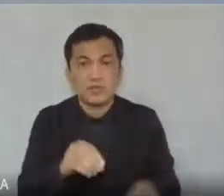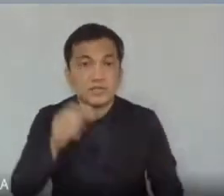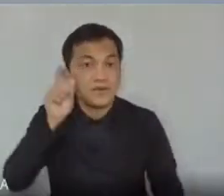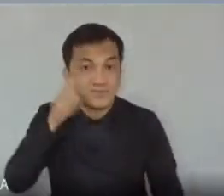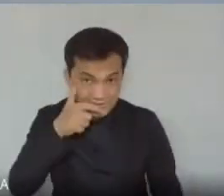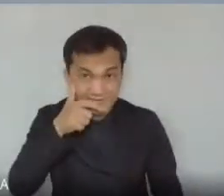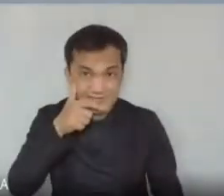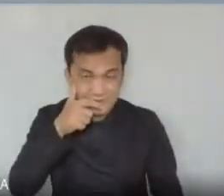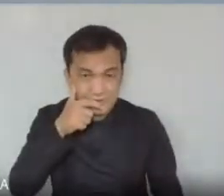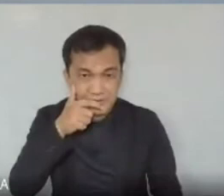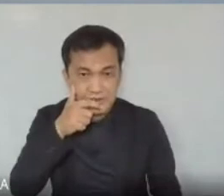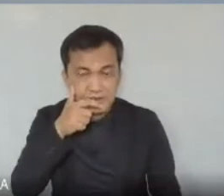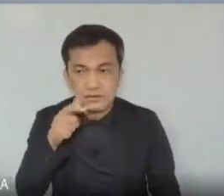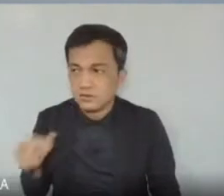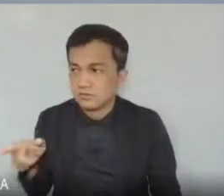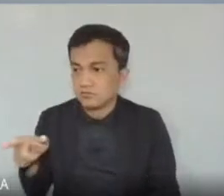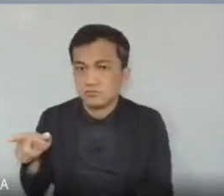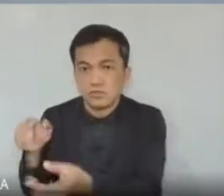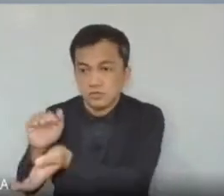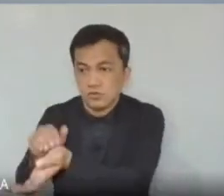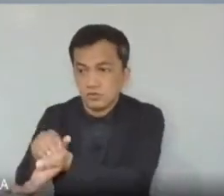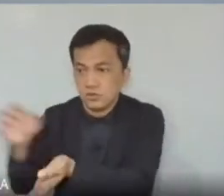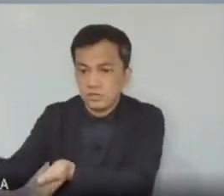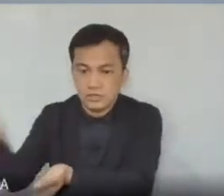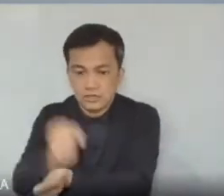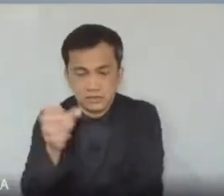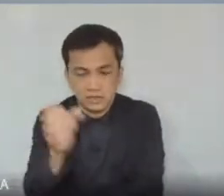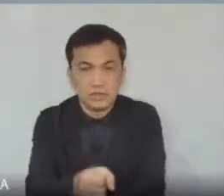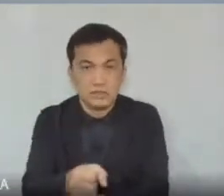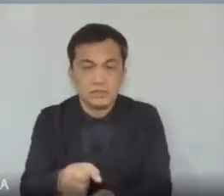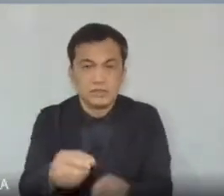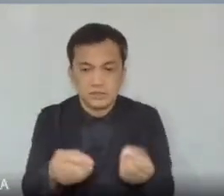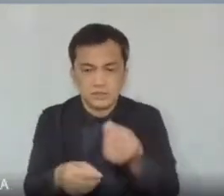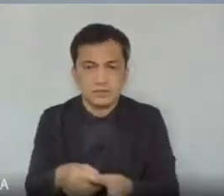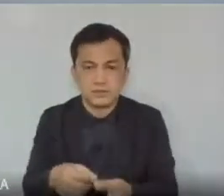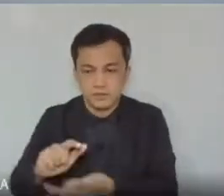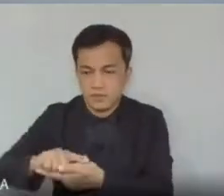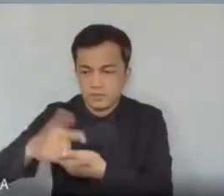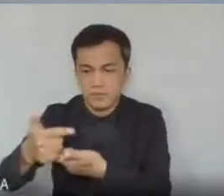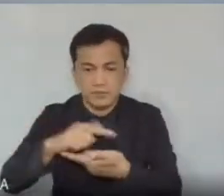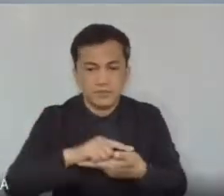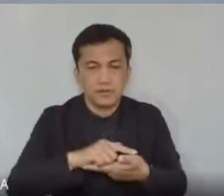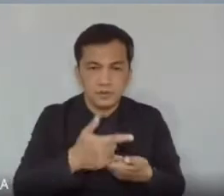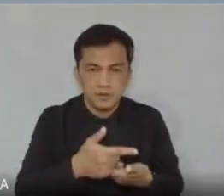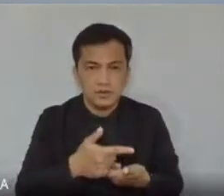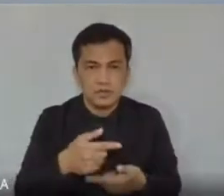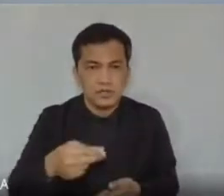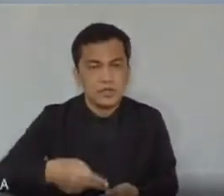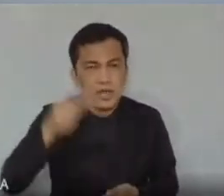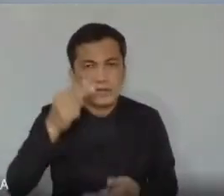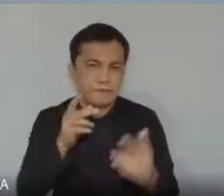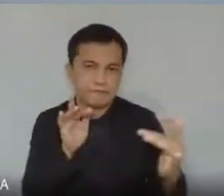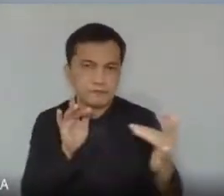can have a schedule for consultation. And we are really proud that our consultants are doing this